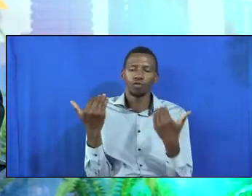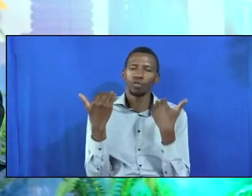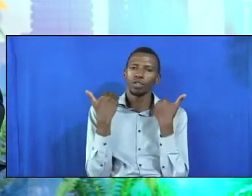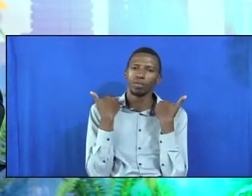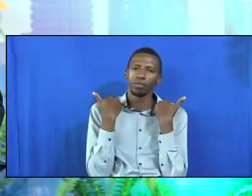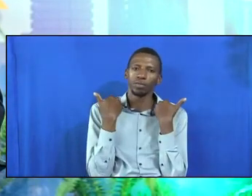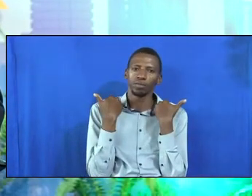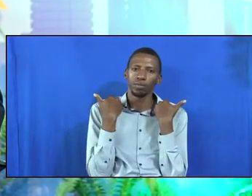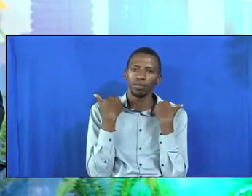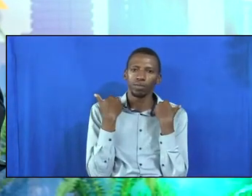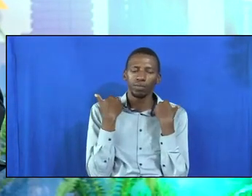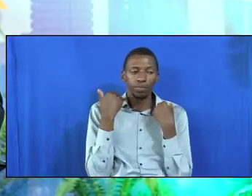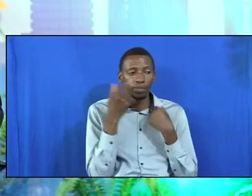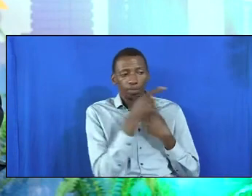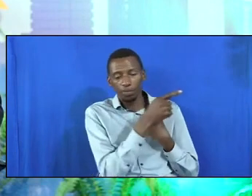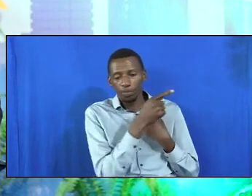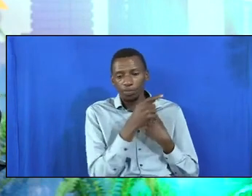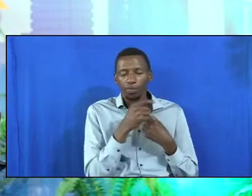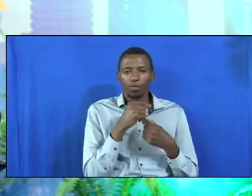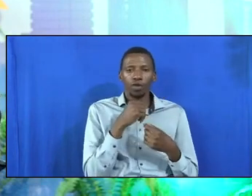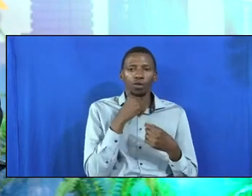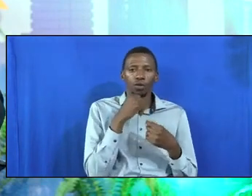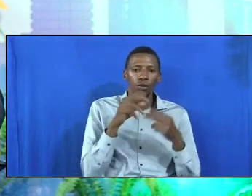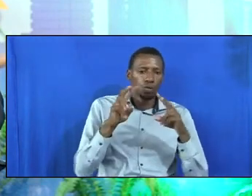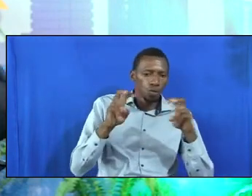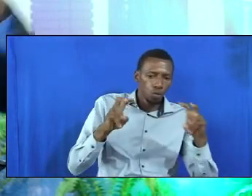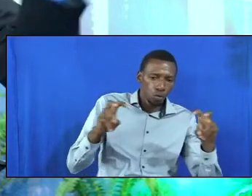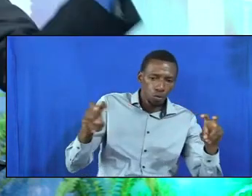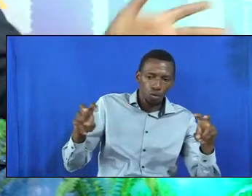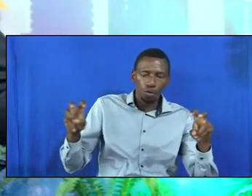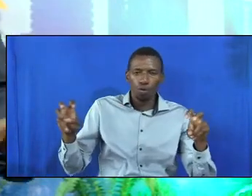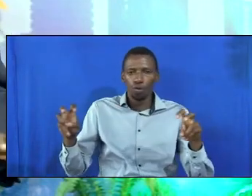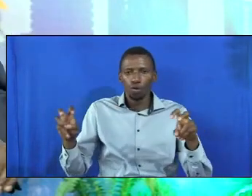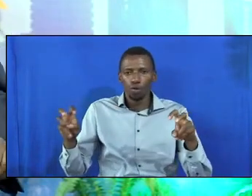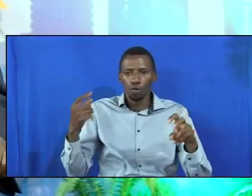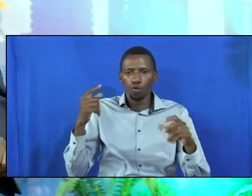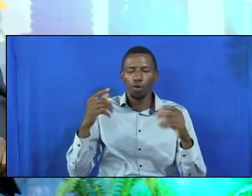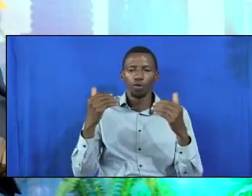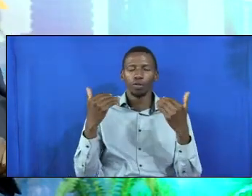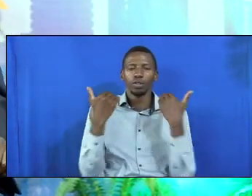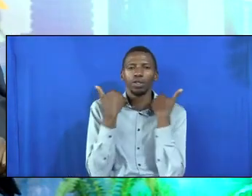Me, I don't look for sleep 1 or 2 hours the way you do. Me, I fall and sleep.